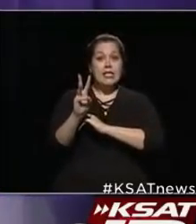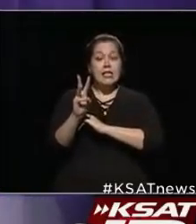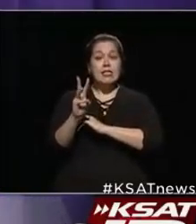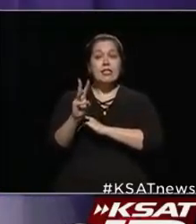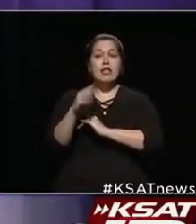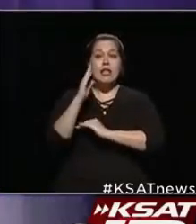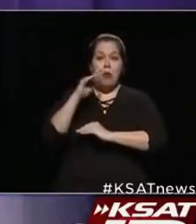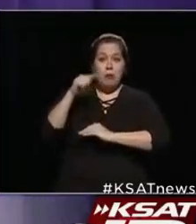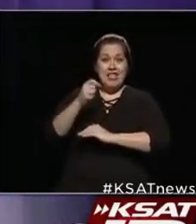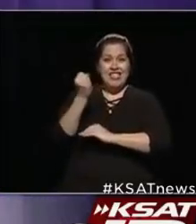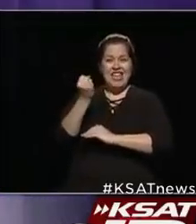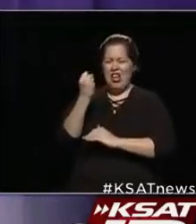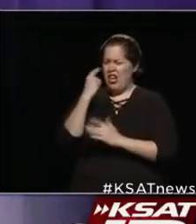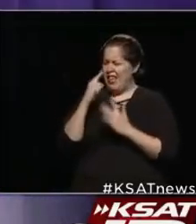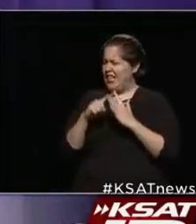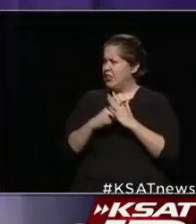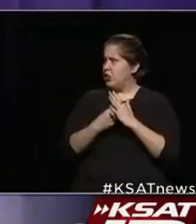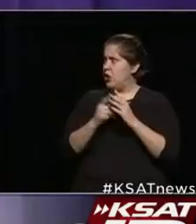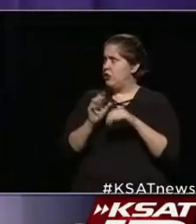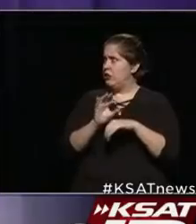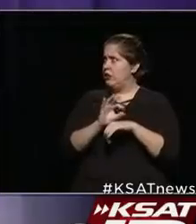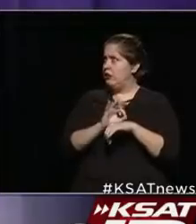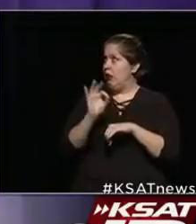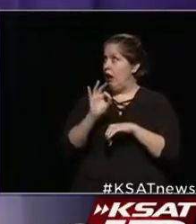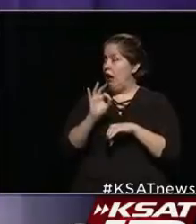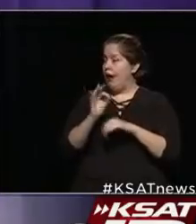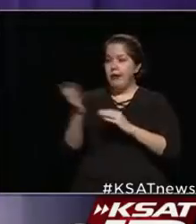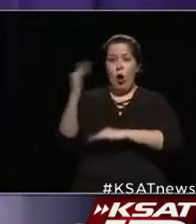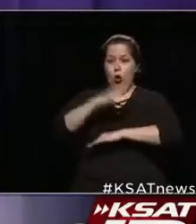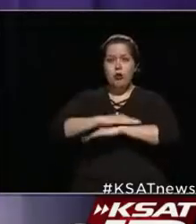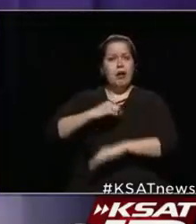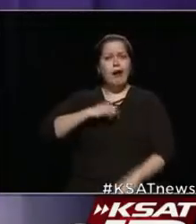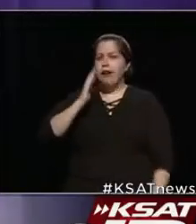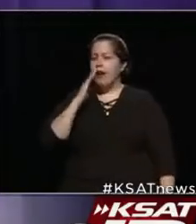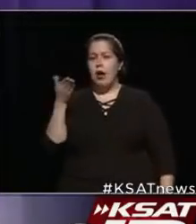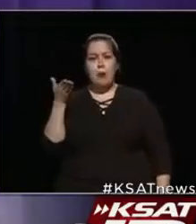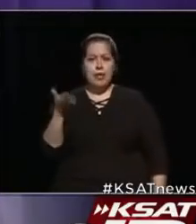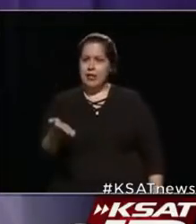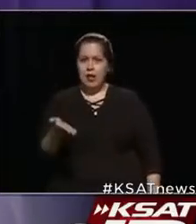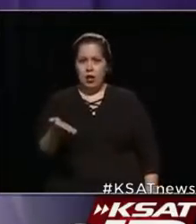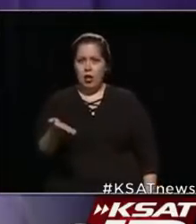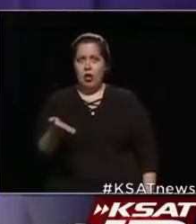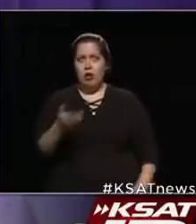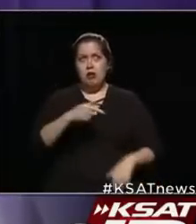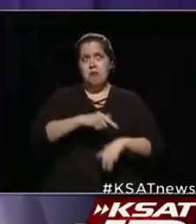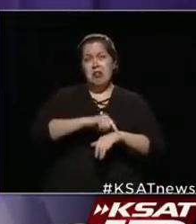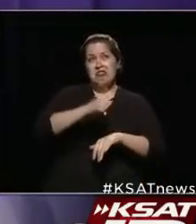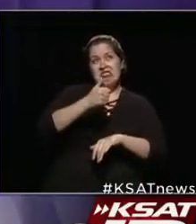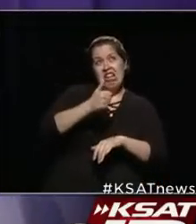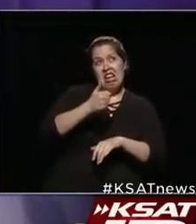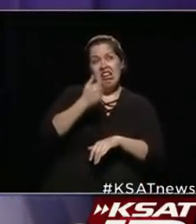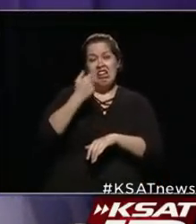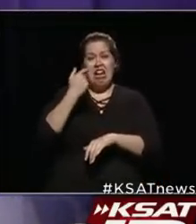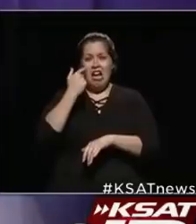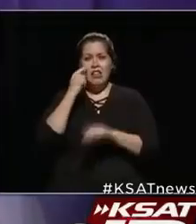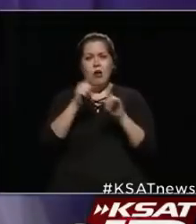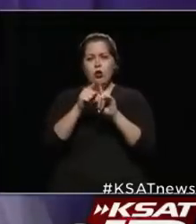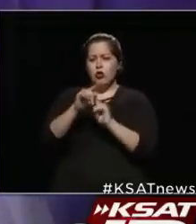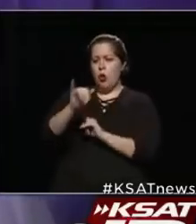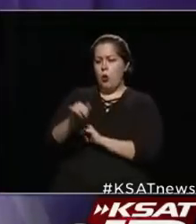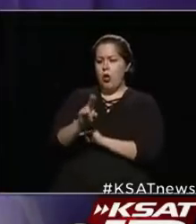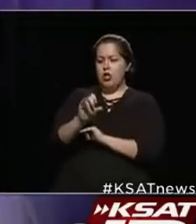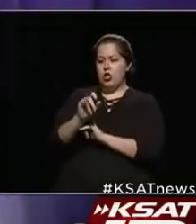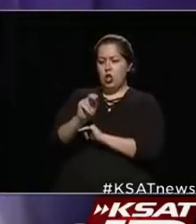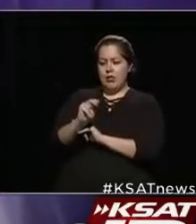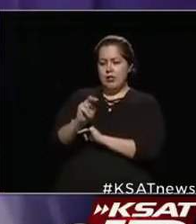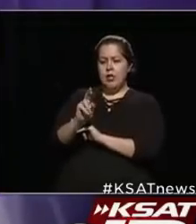coming Saturday. I think it starts at 9 o'clock and goes all day. I'll be out there at 10 o'clock, and I think Commissioner Justin Rodriguez is